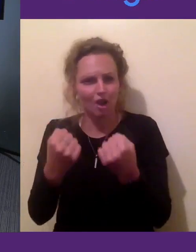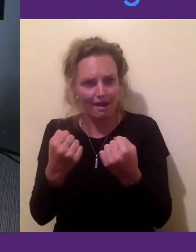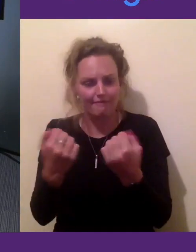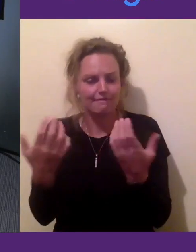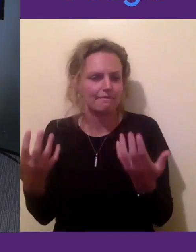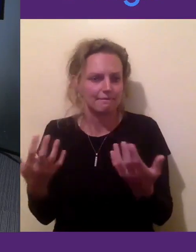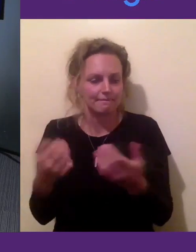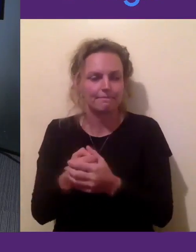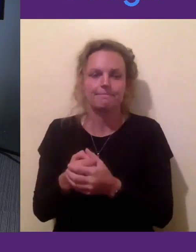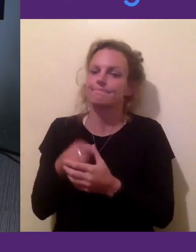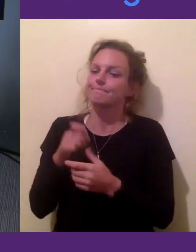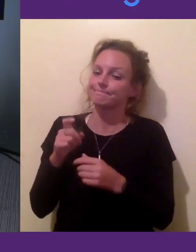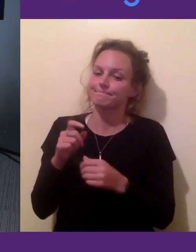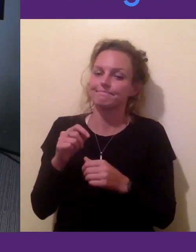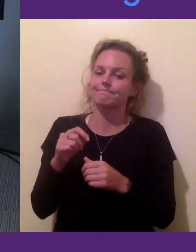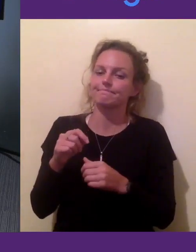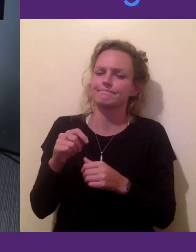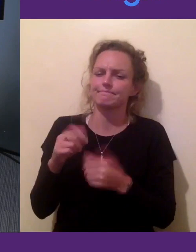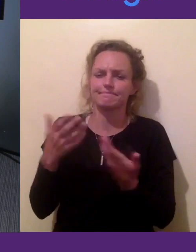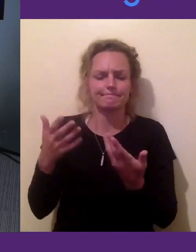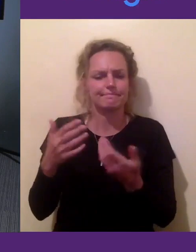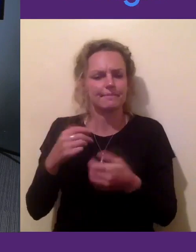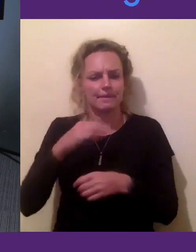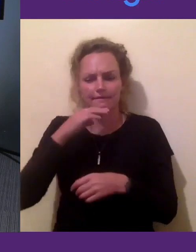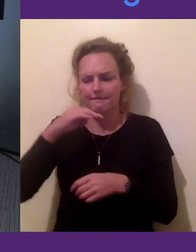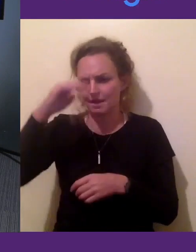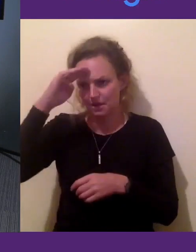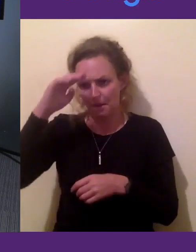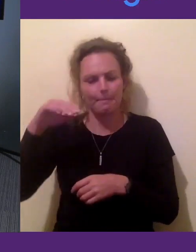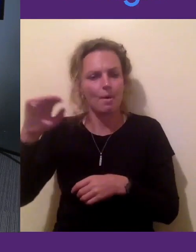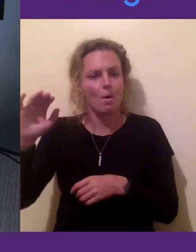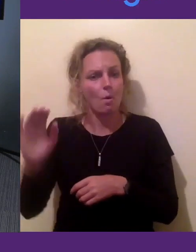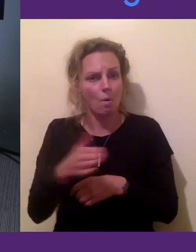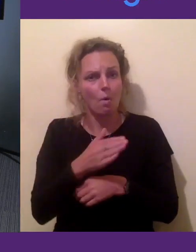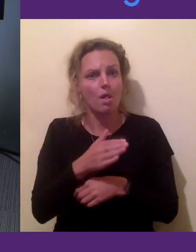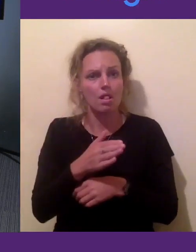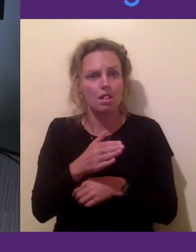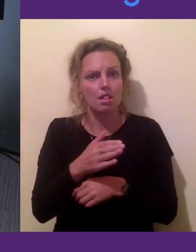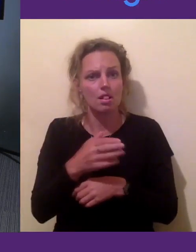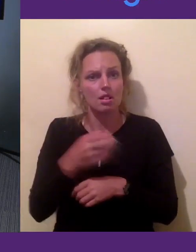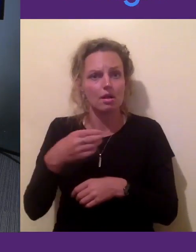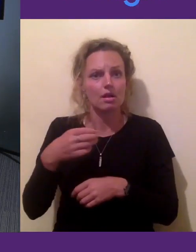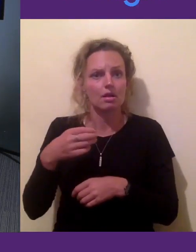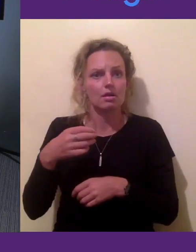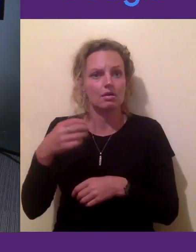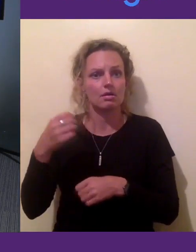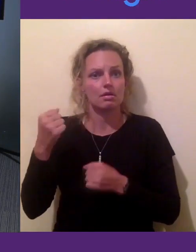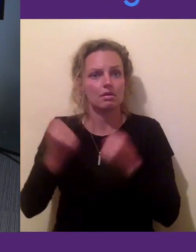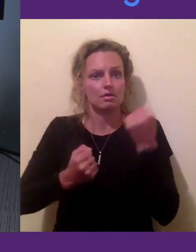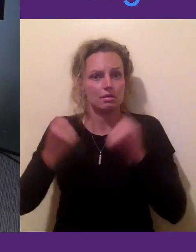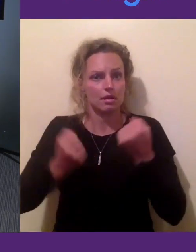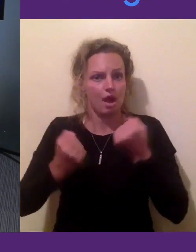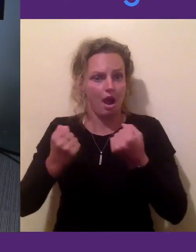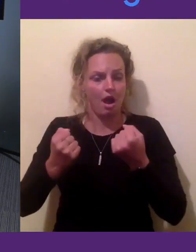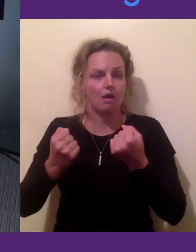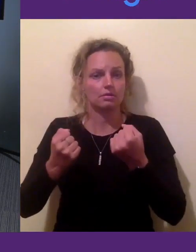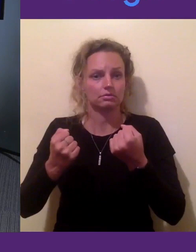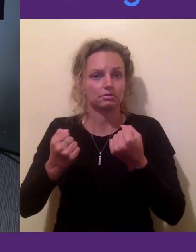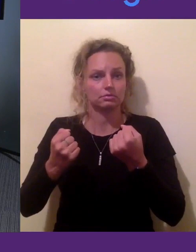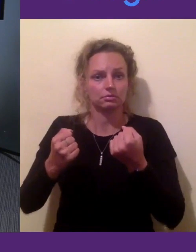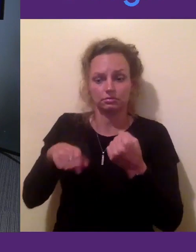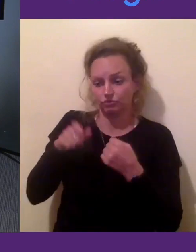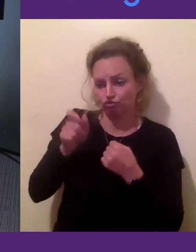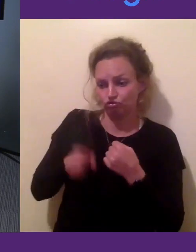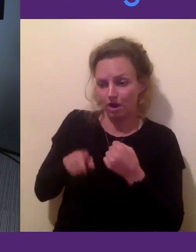talking about that all car drivers are blind. Because if you're looking at the street, you cannot look at a device. You cannot look